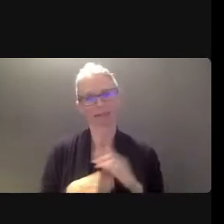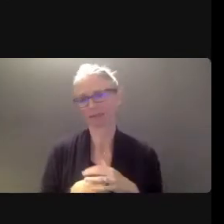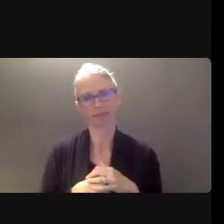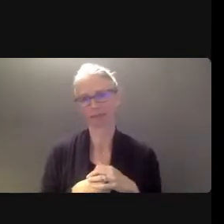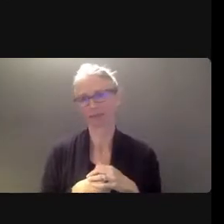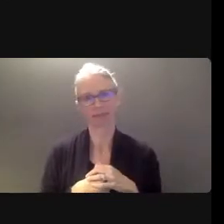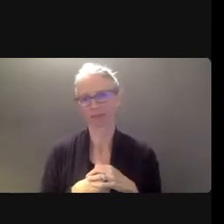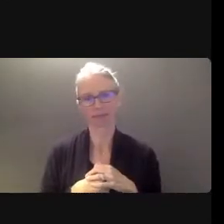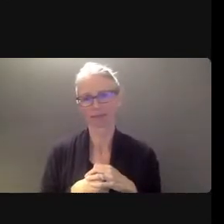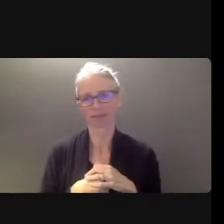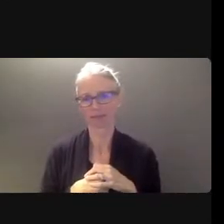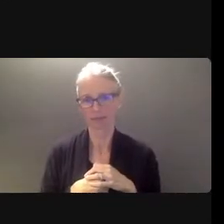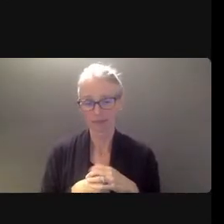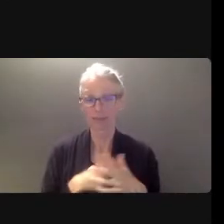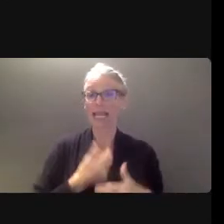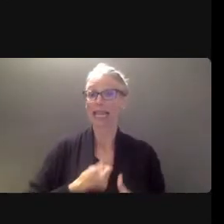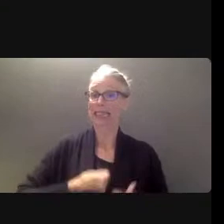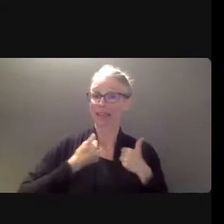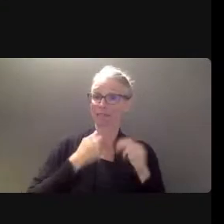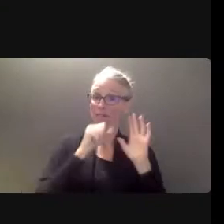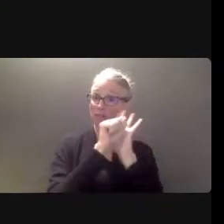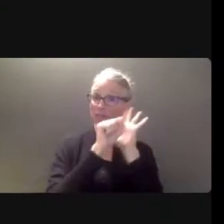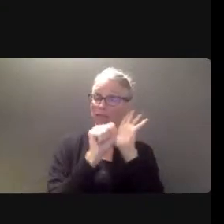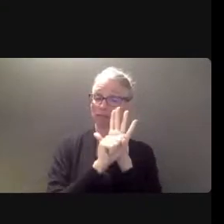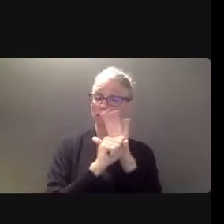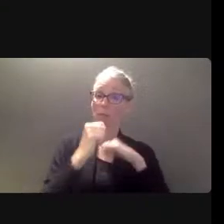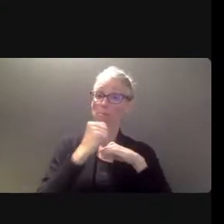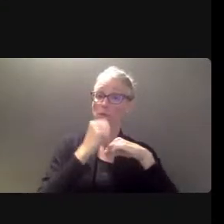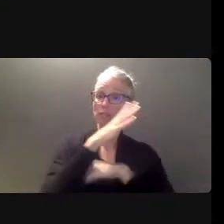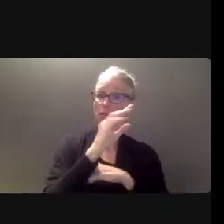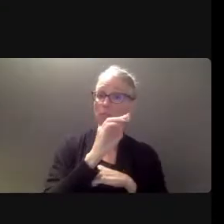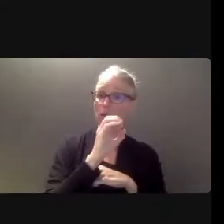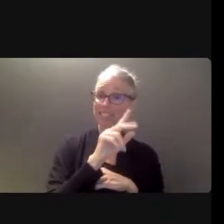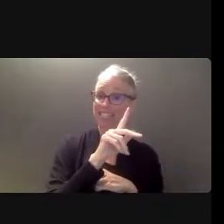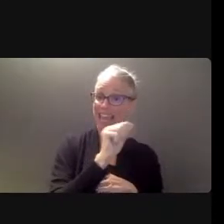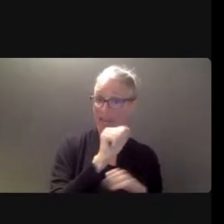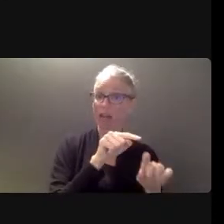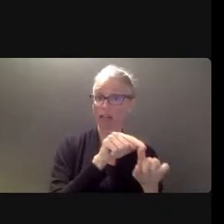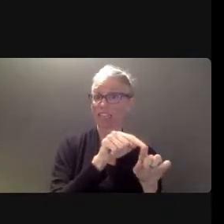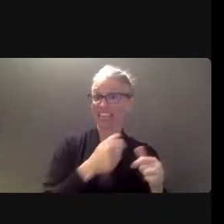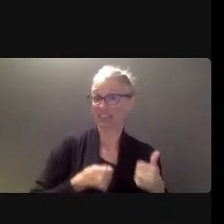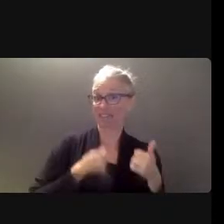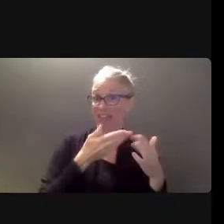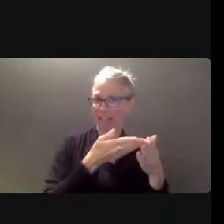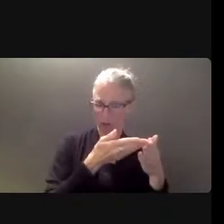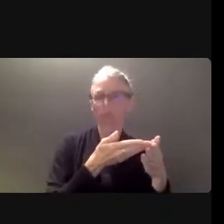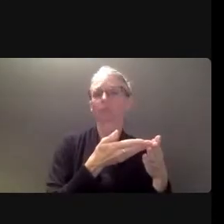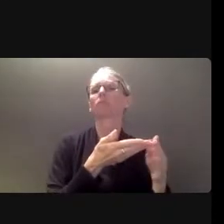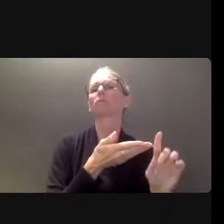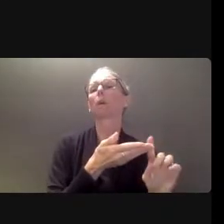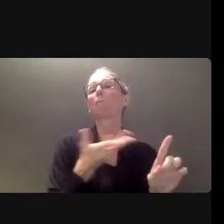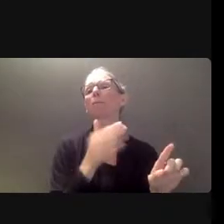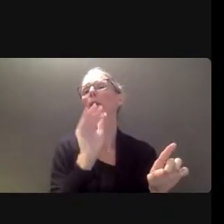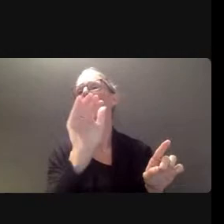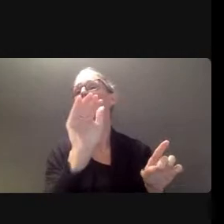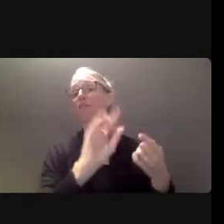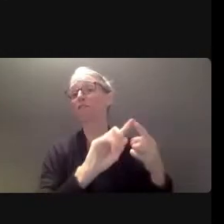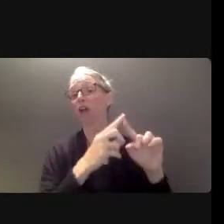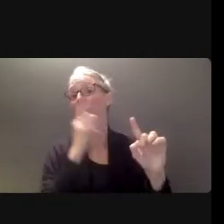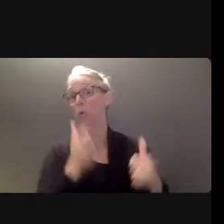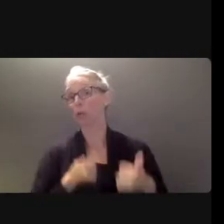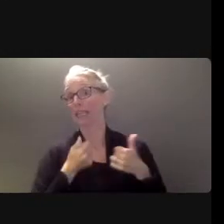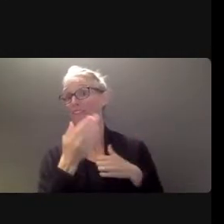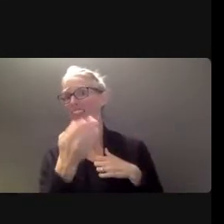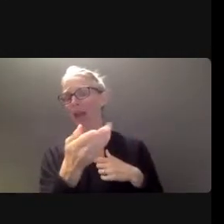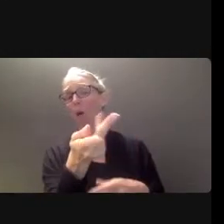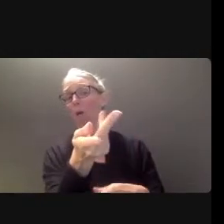all Montanans. So if you were visiting someone in Montana, they could check it out for you. And then the third question